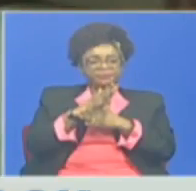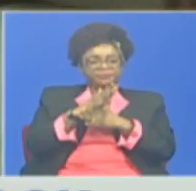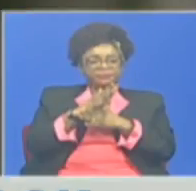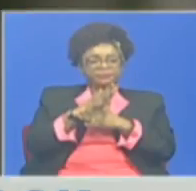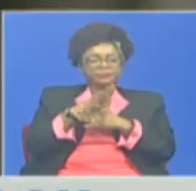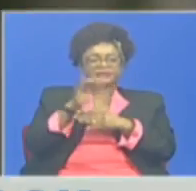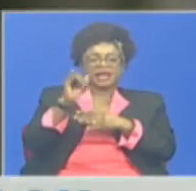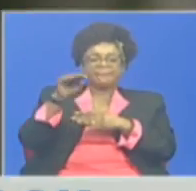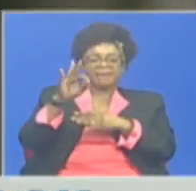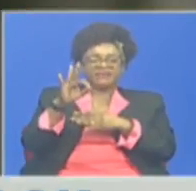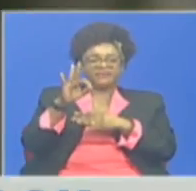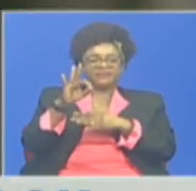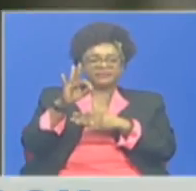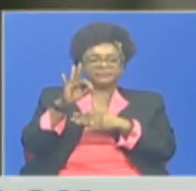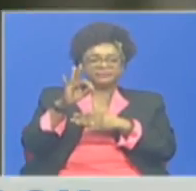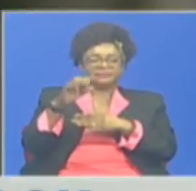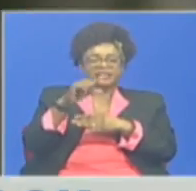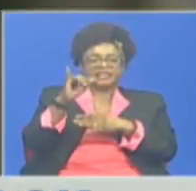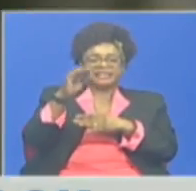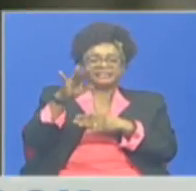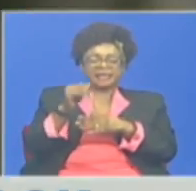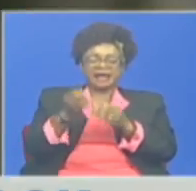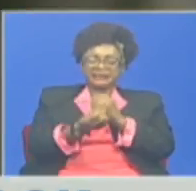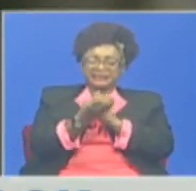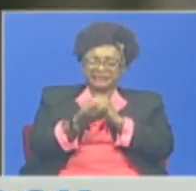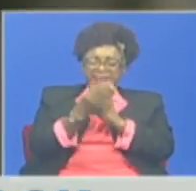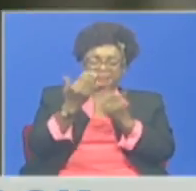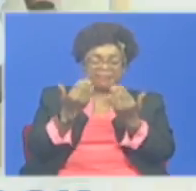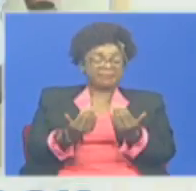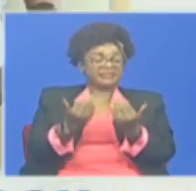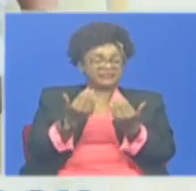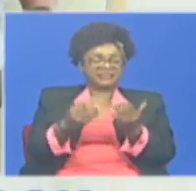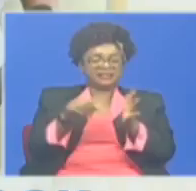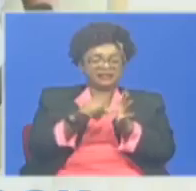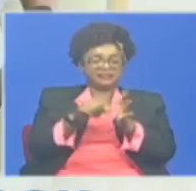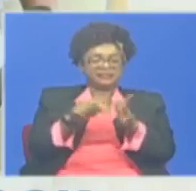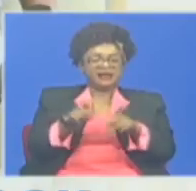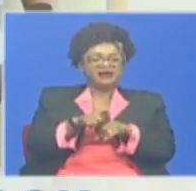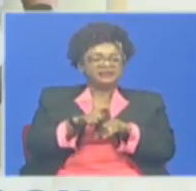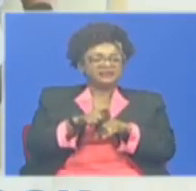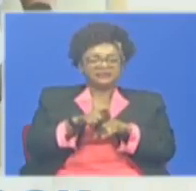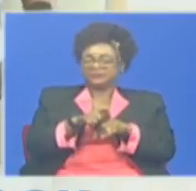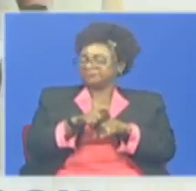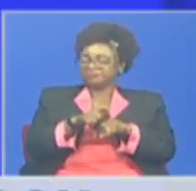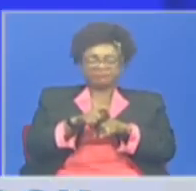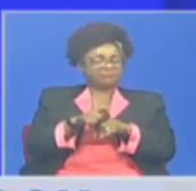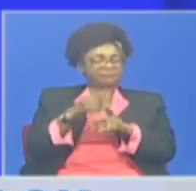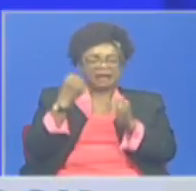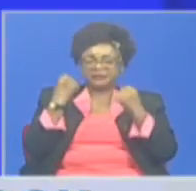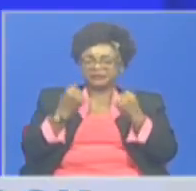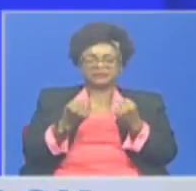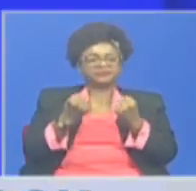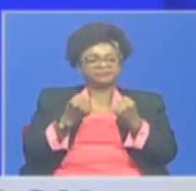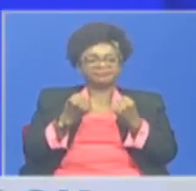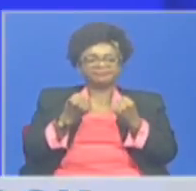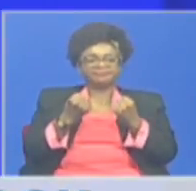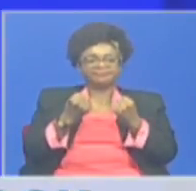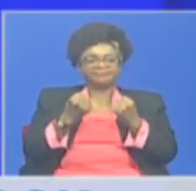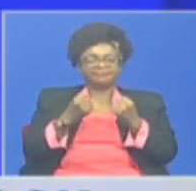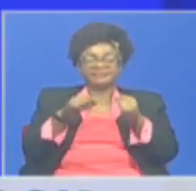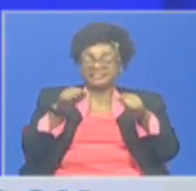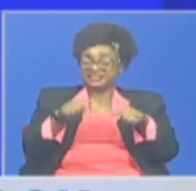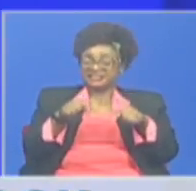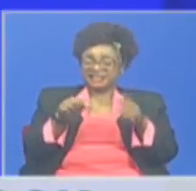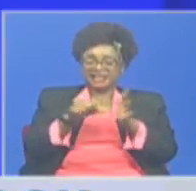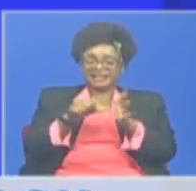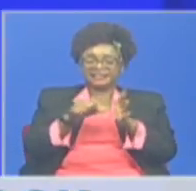IMF's chief economist Gita Gopinath has described the present crisis as the Great Lockdown. This is a crisis